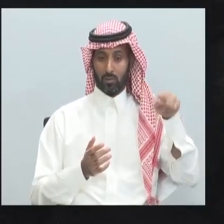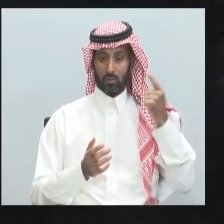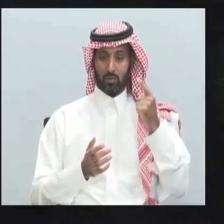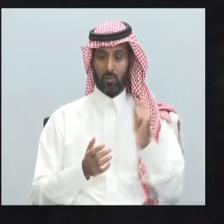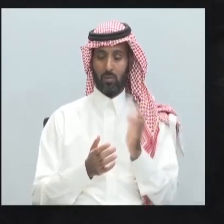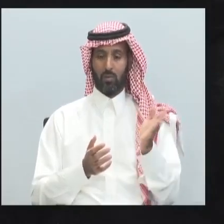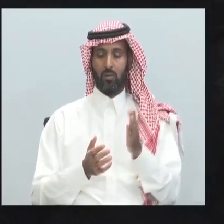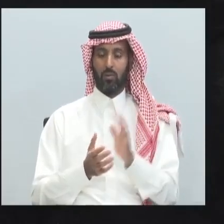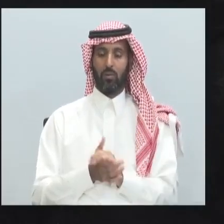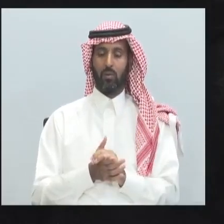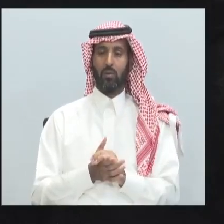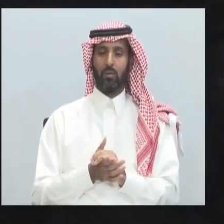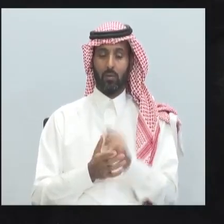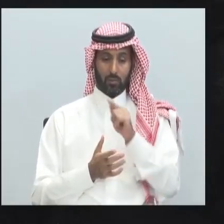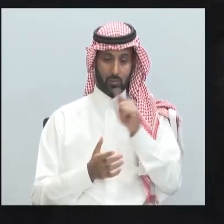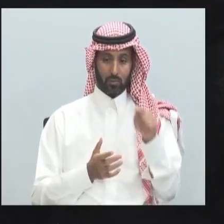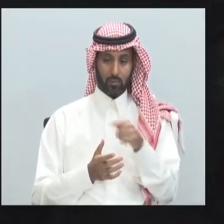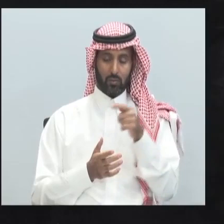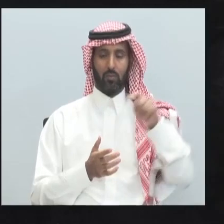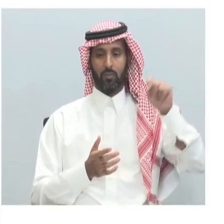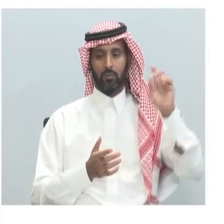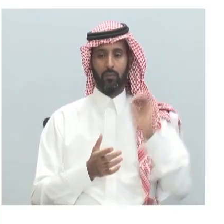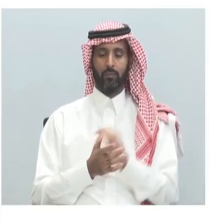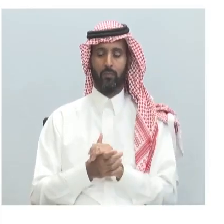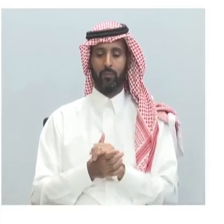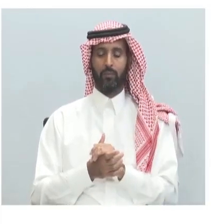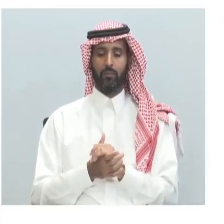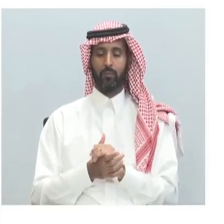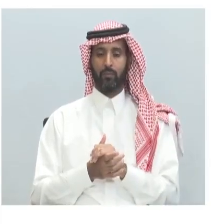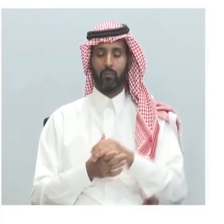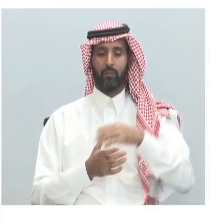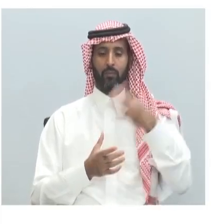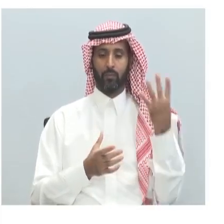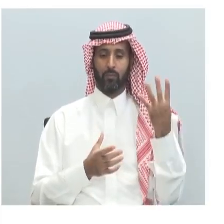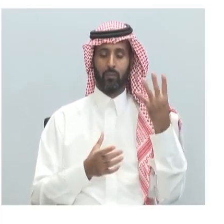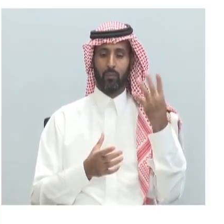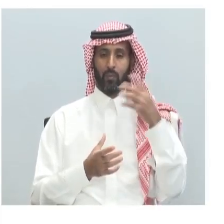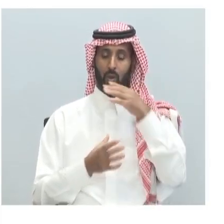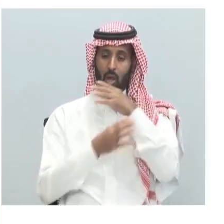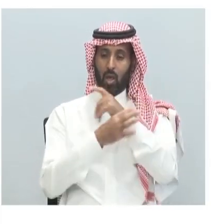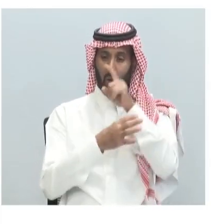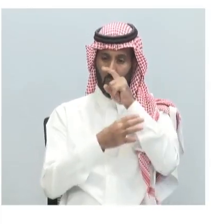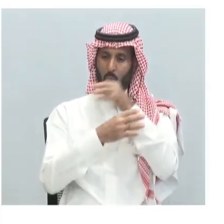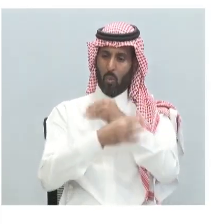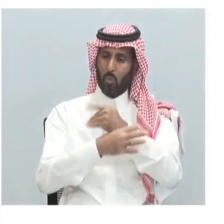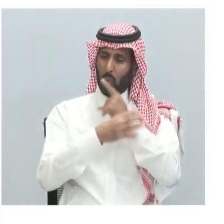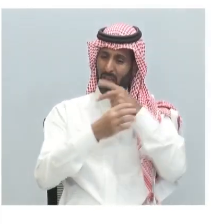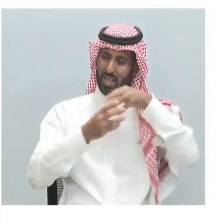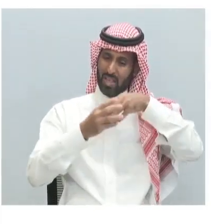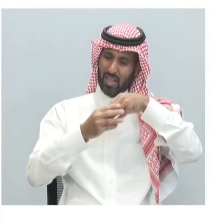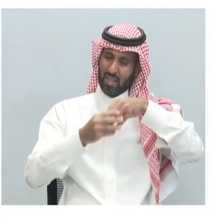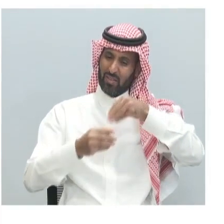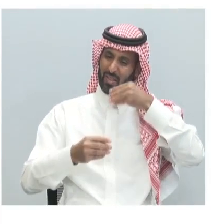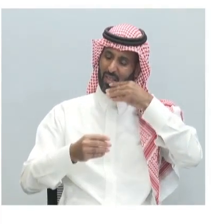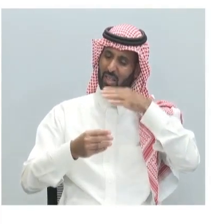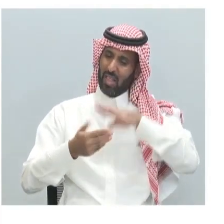T, or you can circle the letter T. Okay. Number four, falcons have soft talons. Do